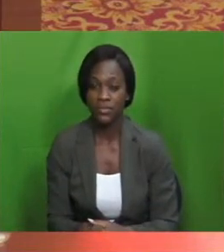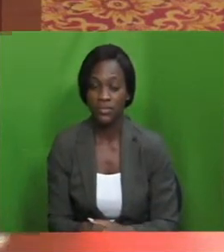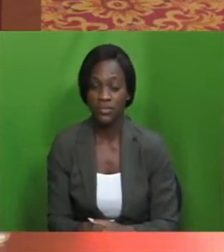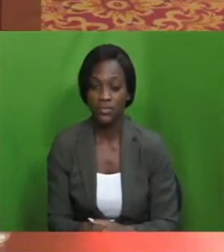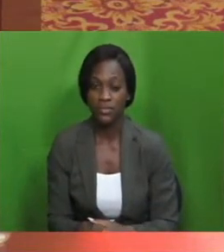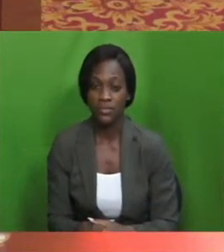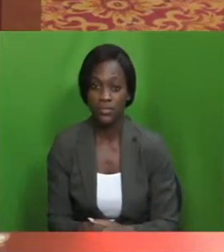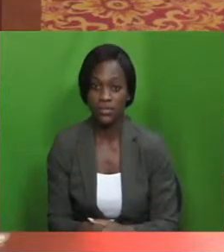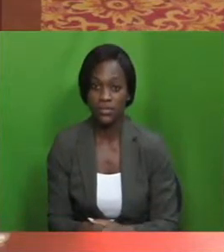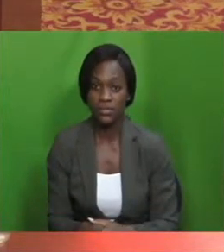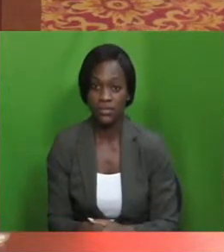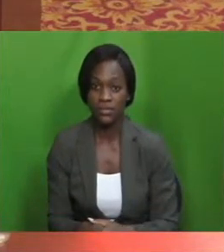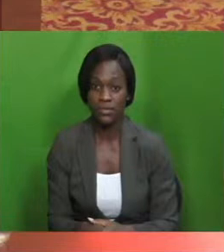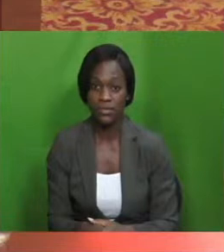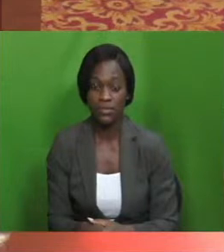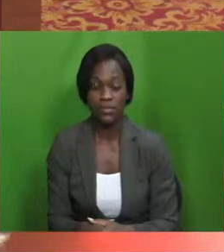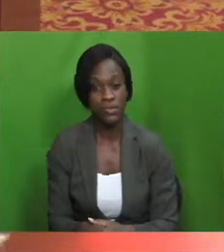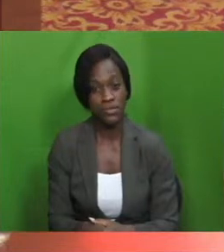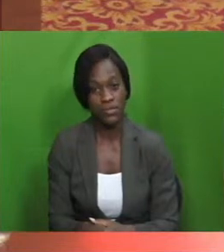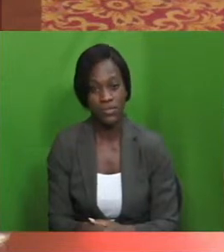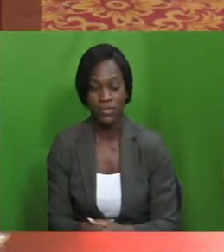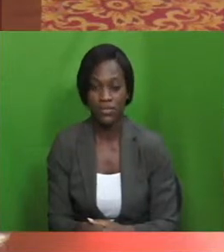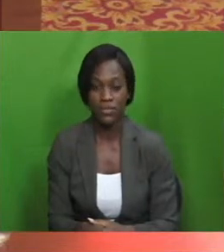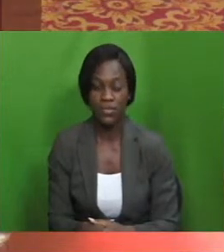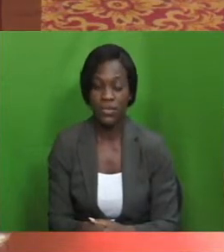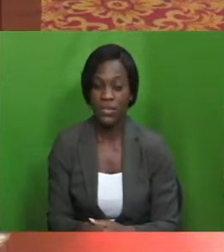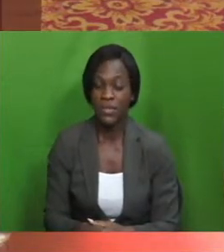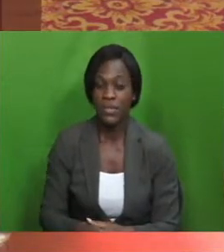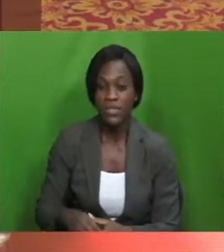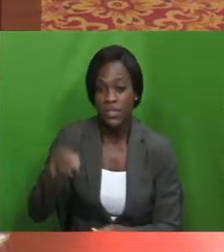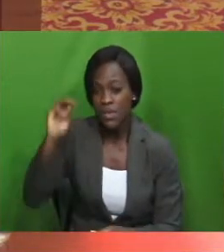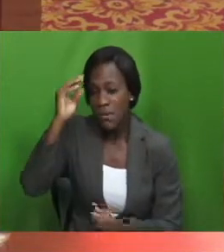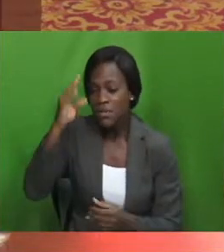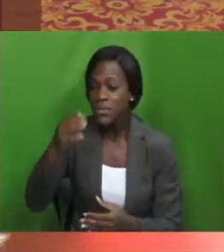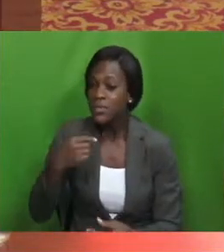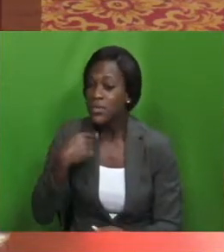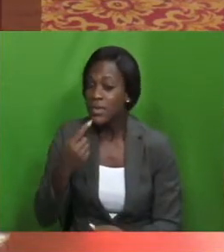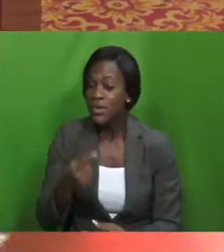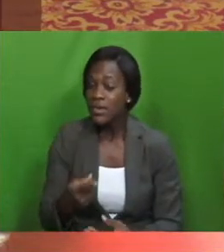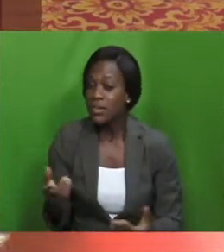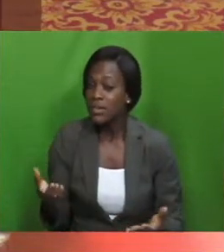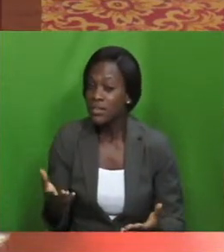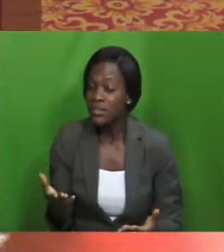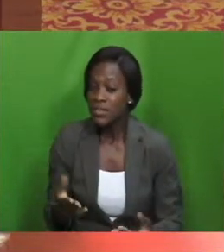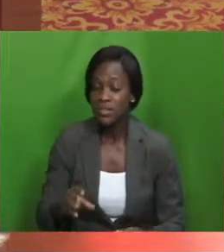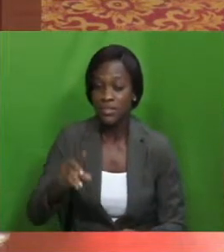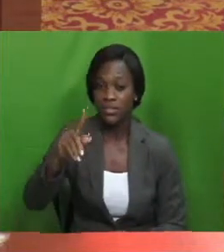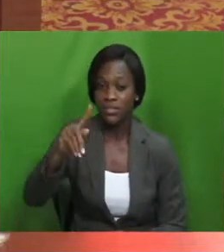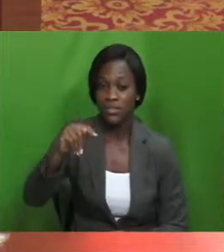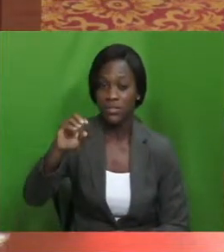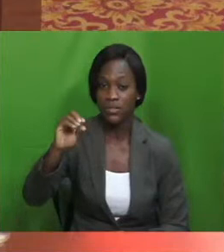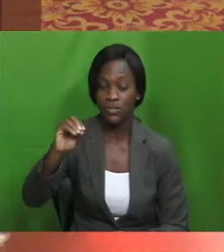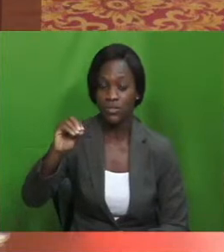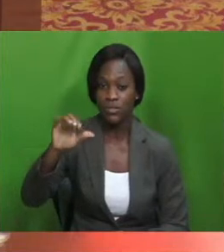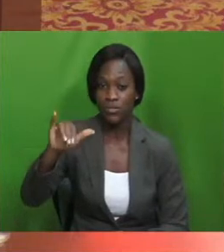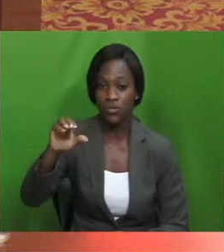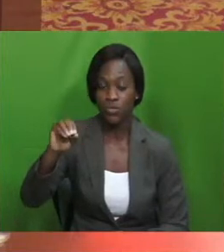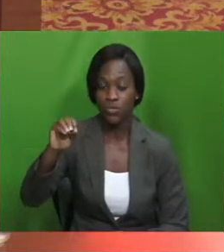on strategic anchor industries, the Minister informed that Toyota